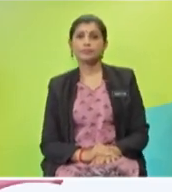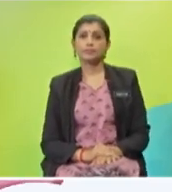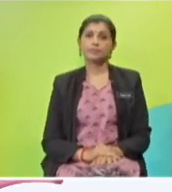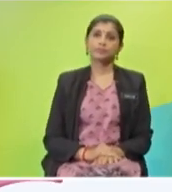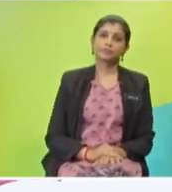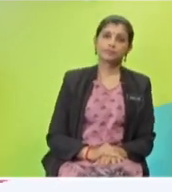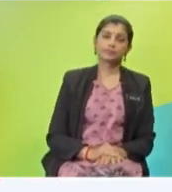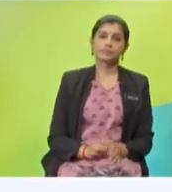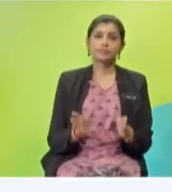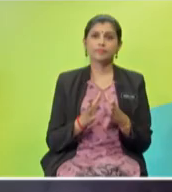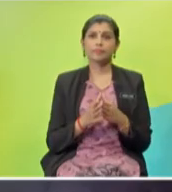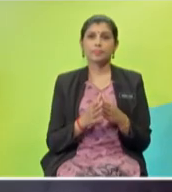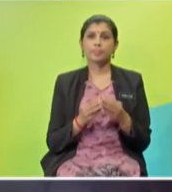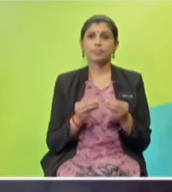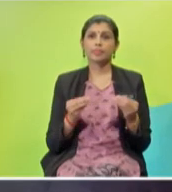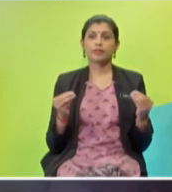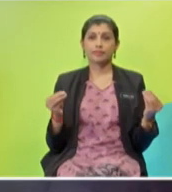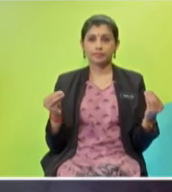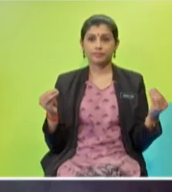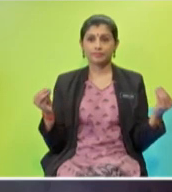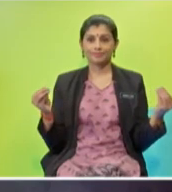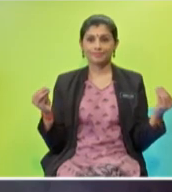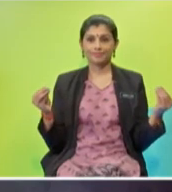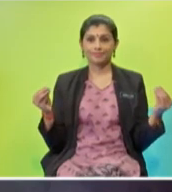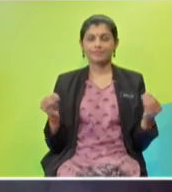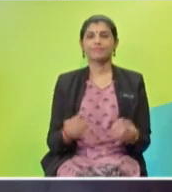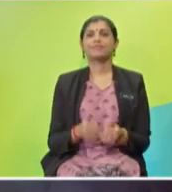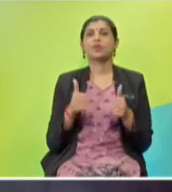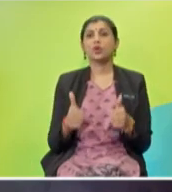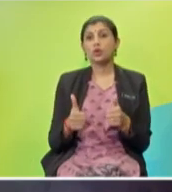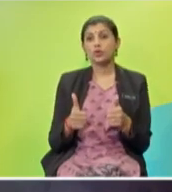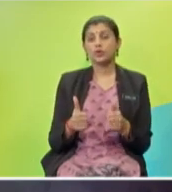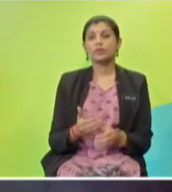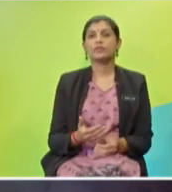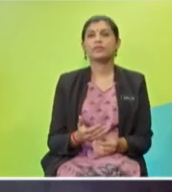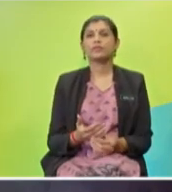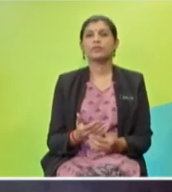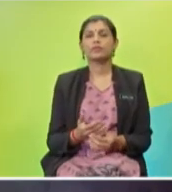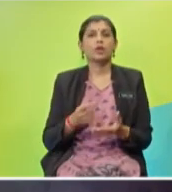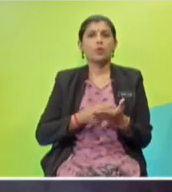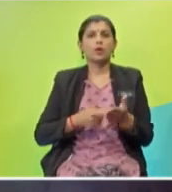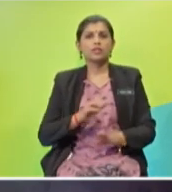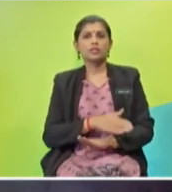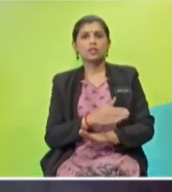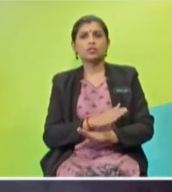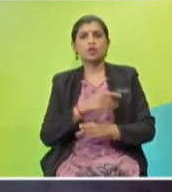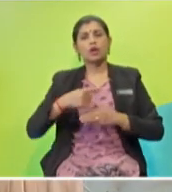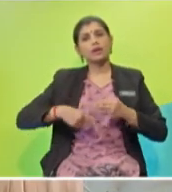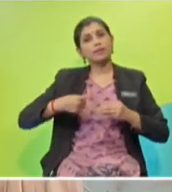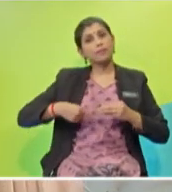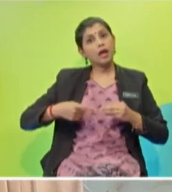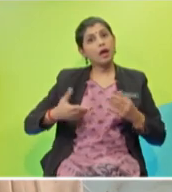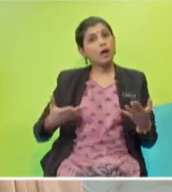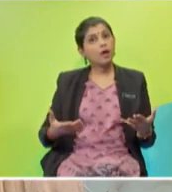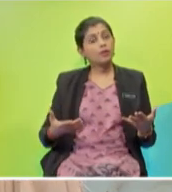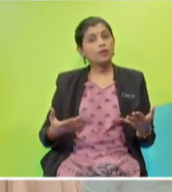Yay! Give yourselves a round of applause, everybody. Wow, teacher, so what is that song about? So let's look at